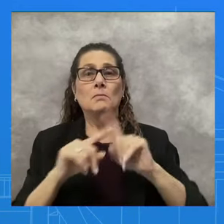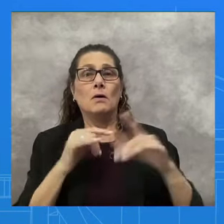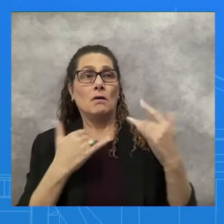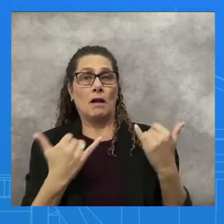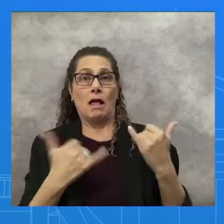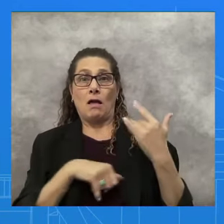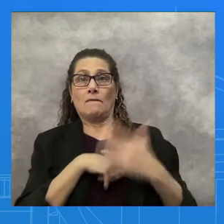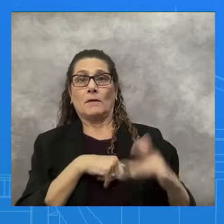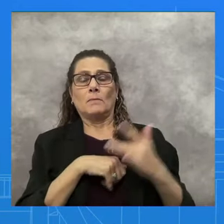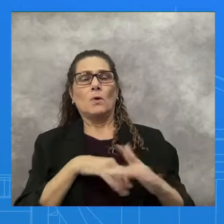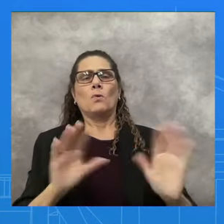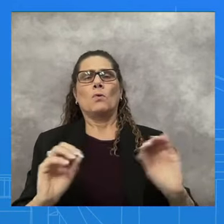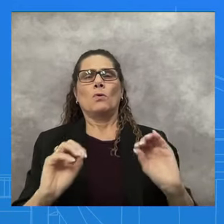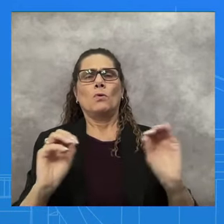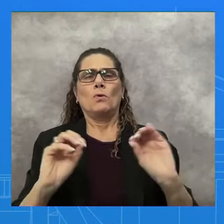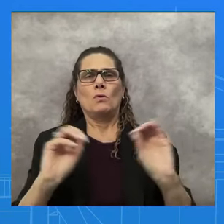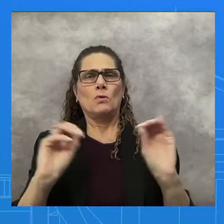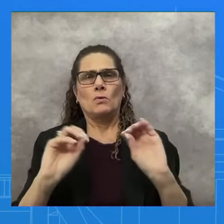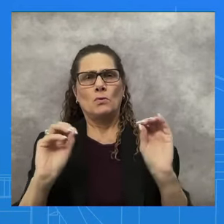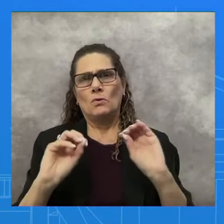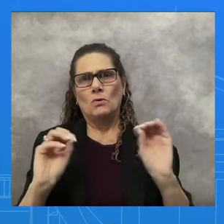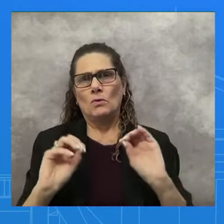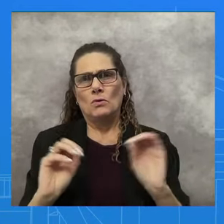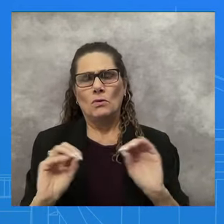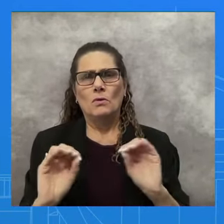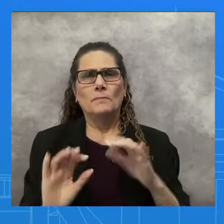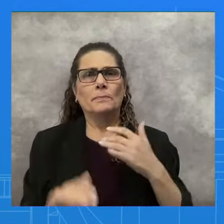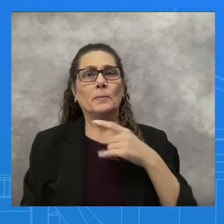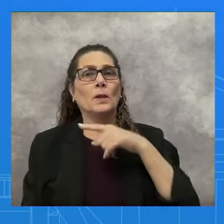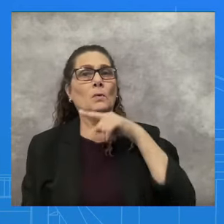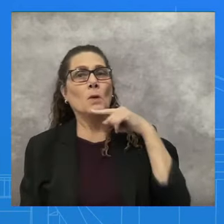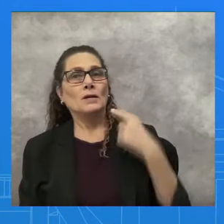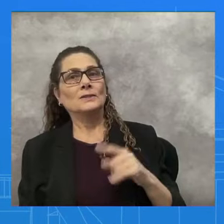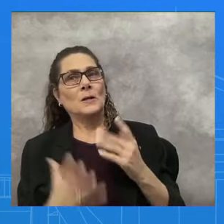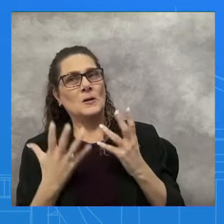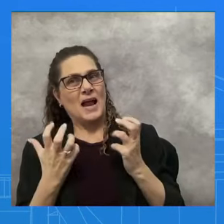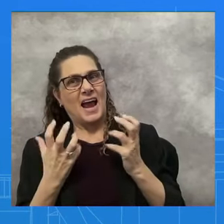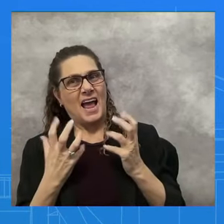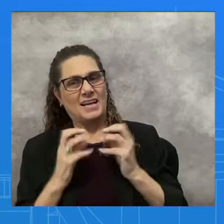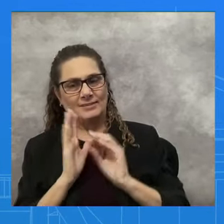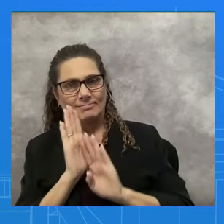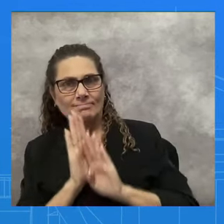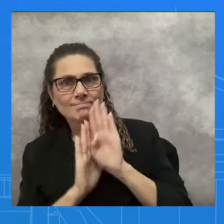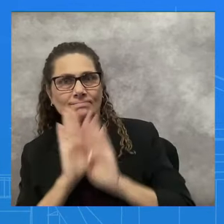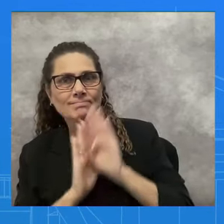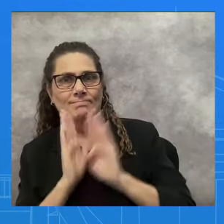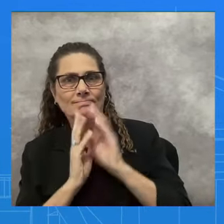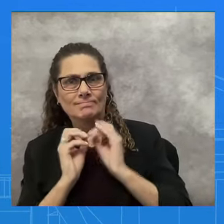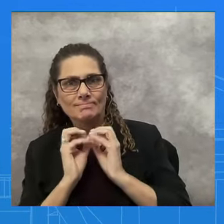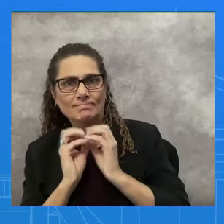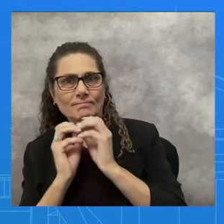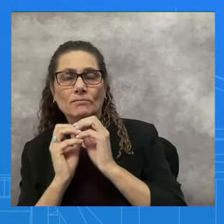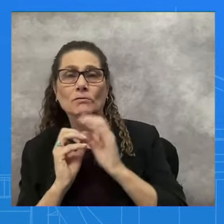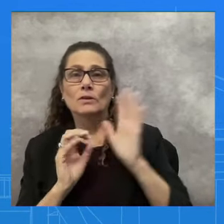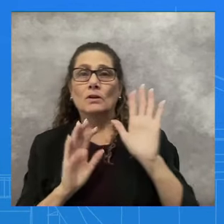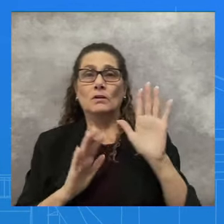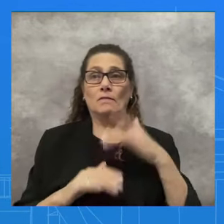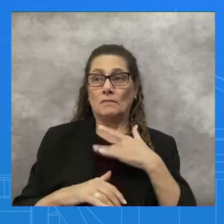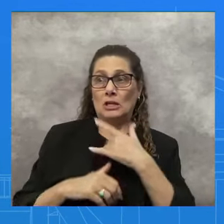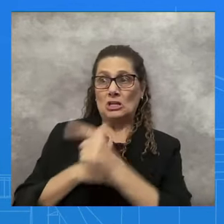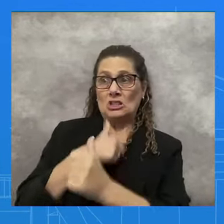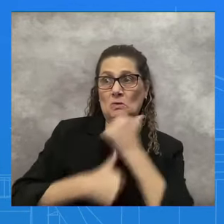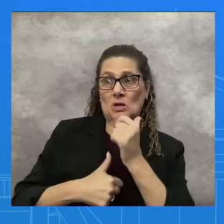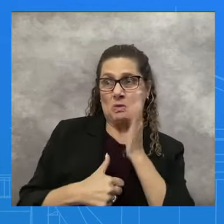Russia's pursuit of this particular capability is troubling, there is no immediate threat to anyone's safety. We are not talking about a